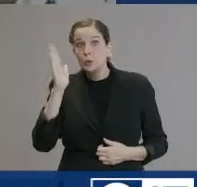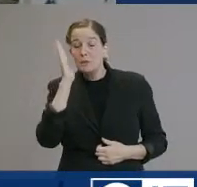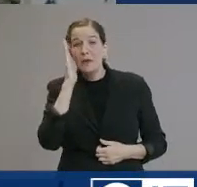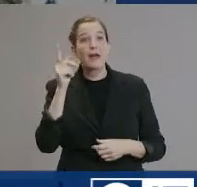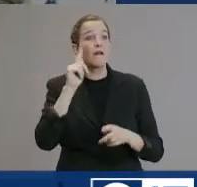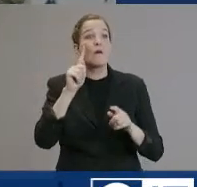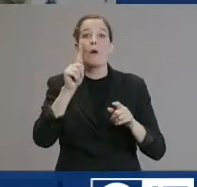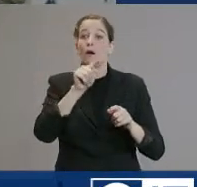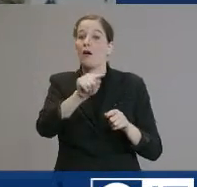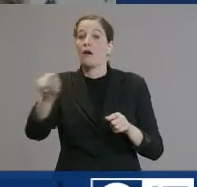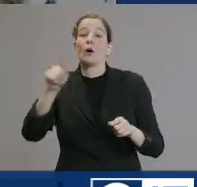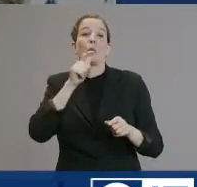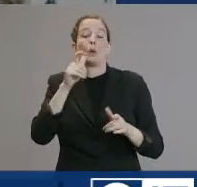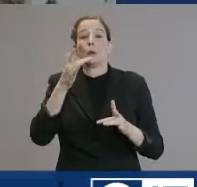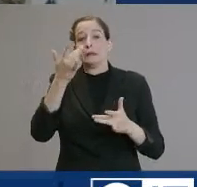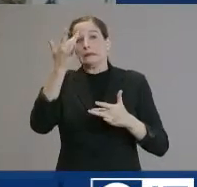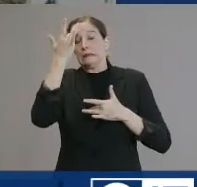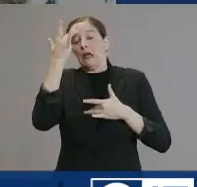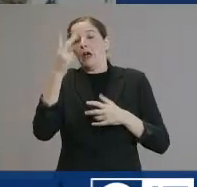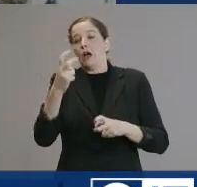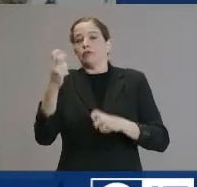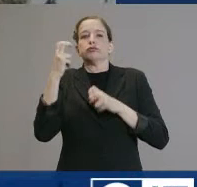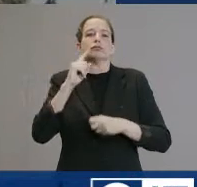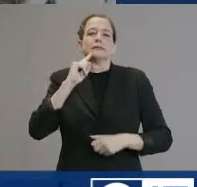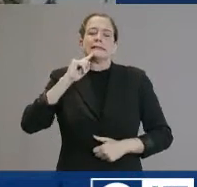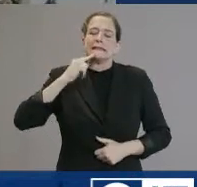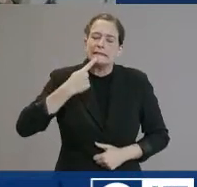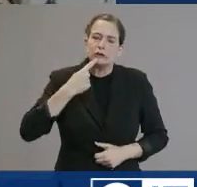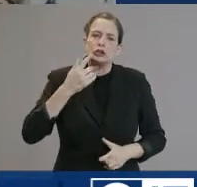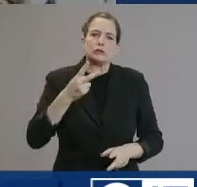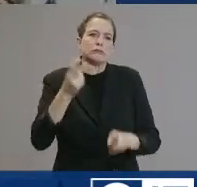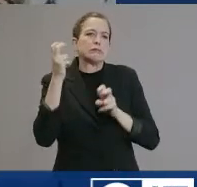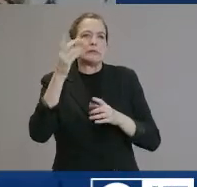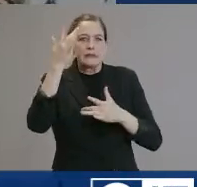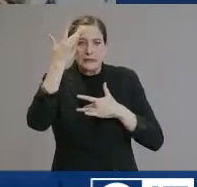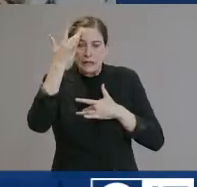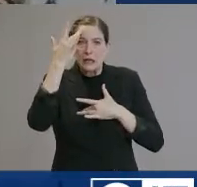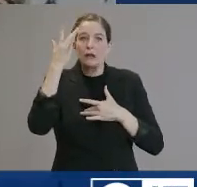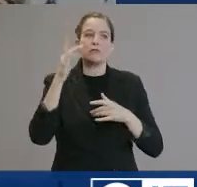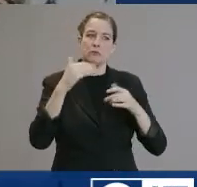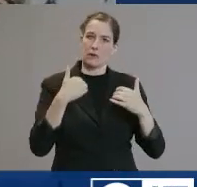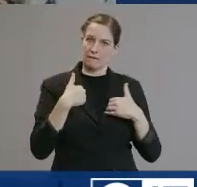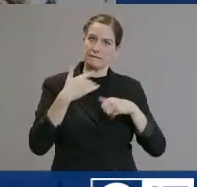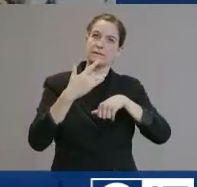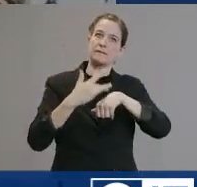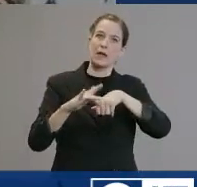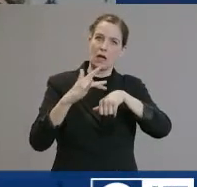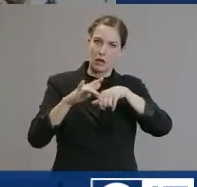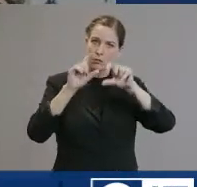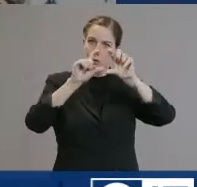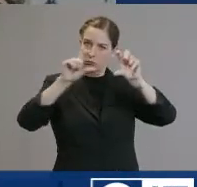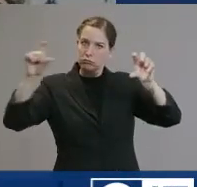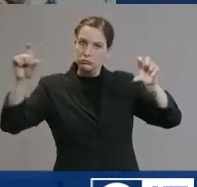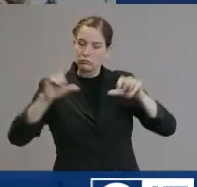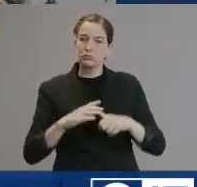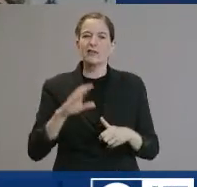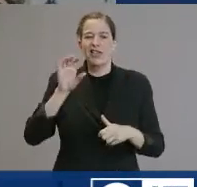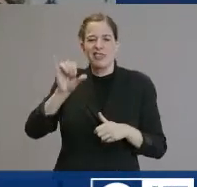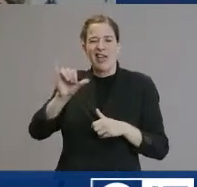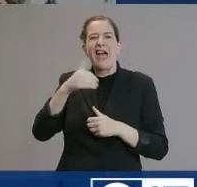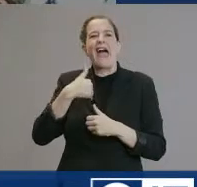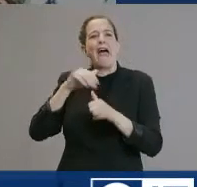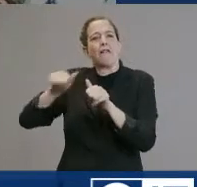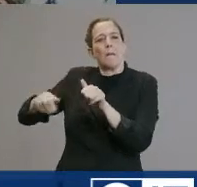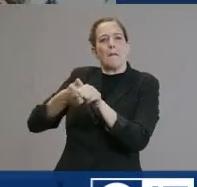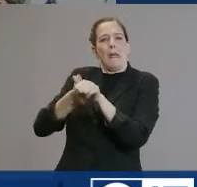you. This doesn't include what we can do in surge capacity of an additional 600 beds. The blue represents